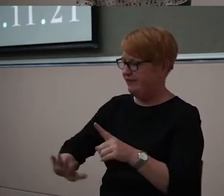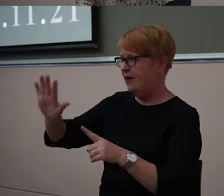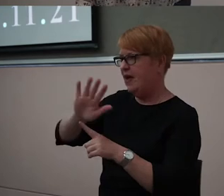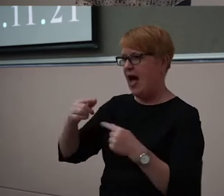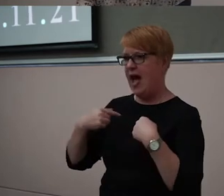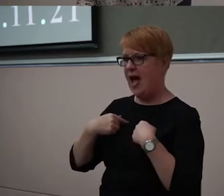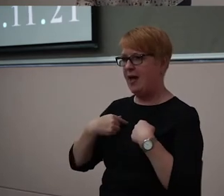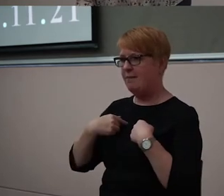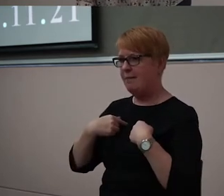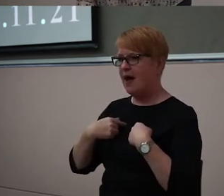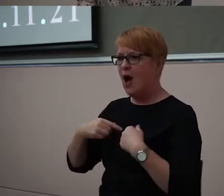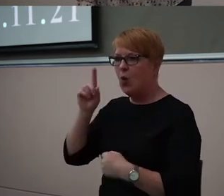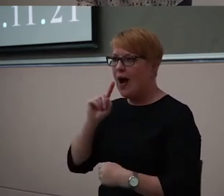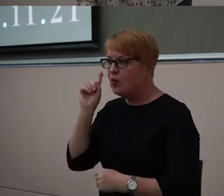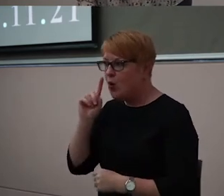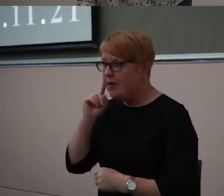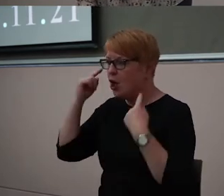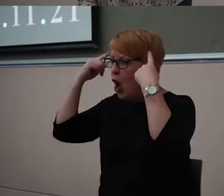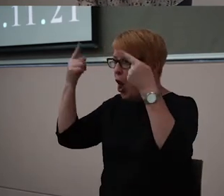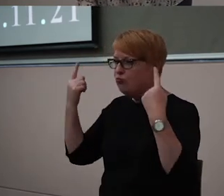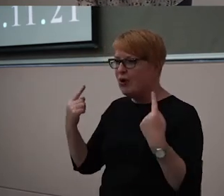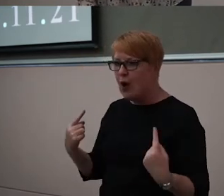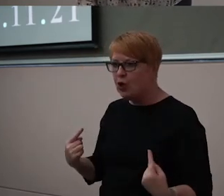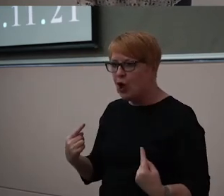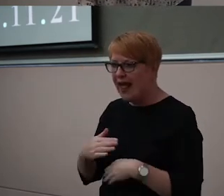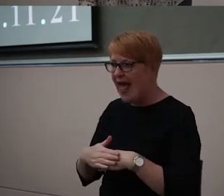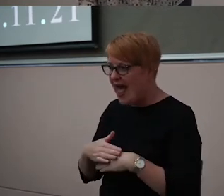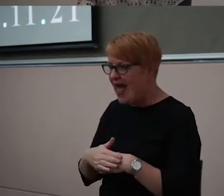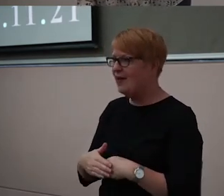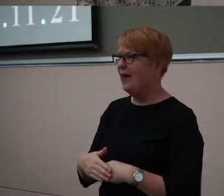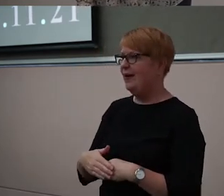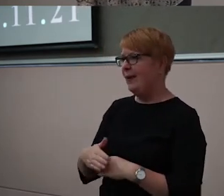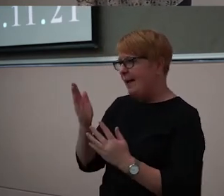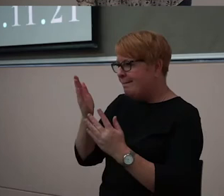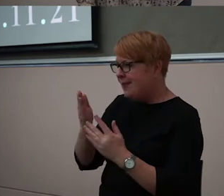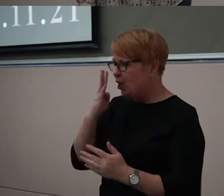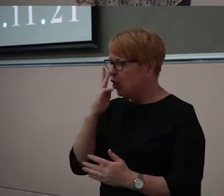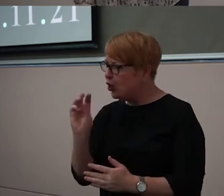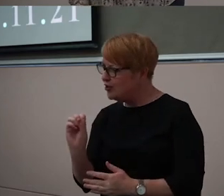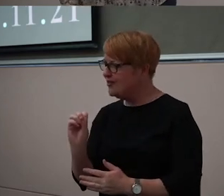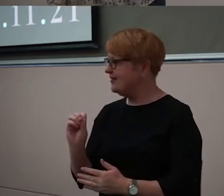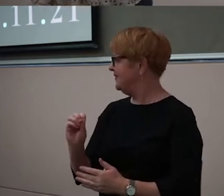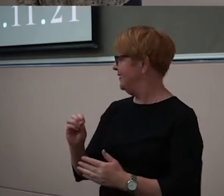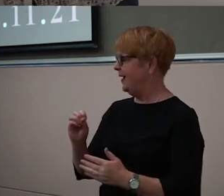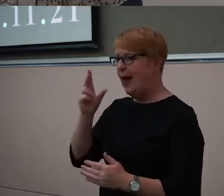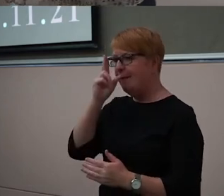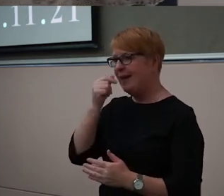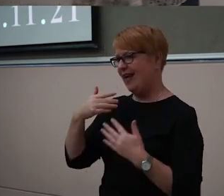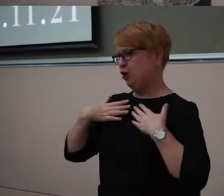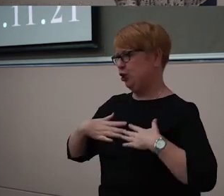with long brown curly hair, and I'm in my mid-30s and I'm wearing a pink shirt.